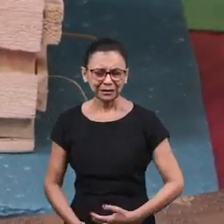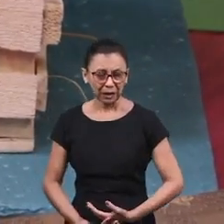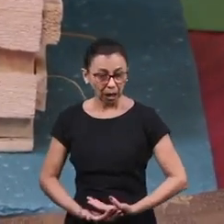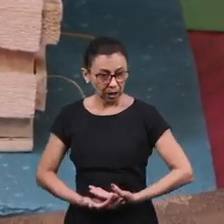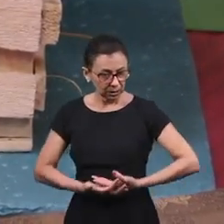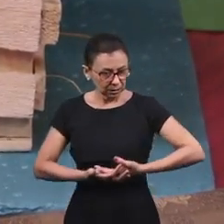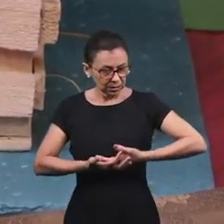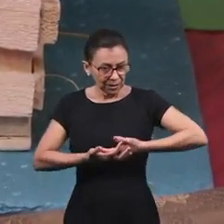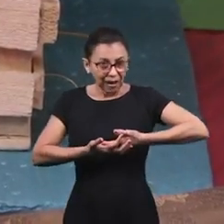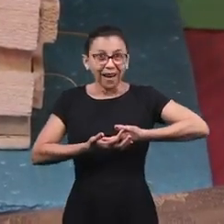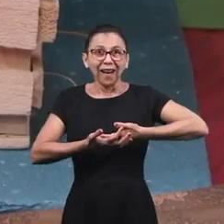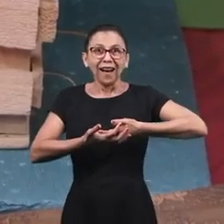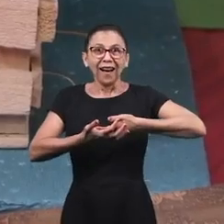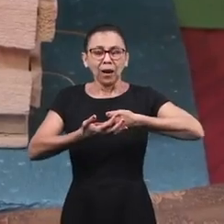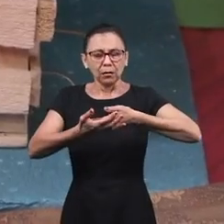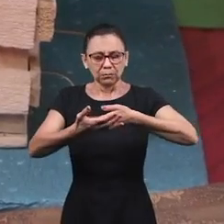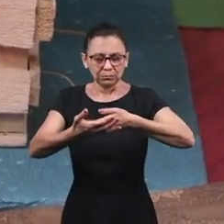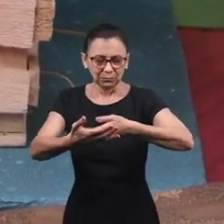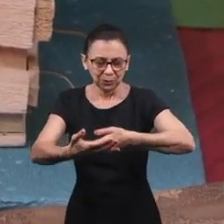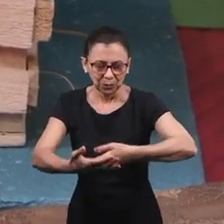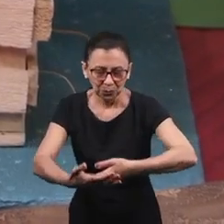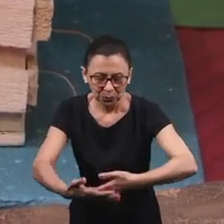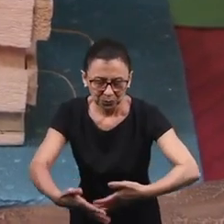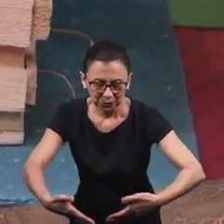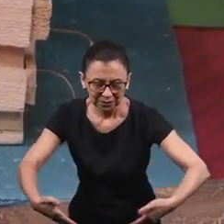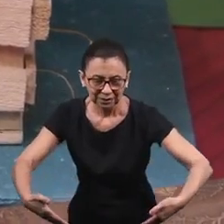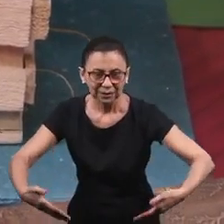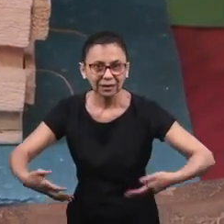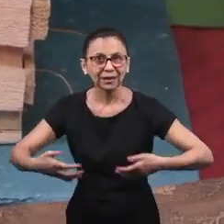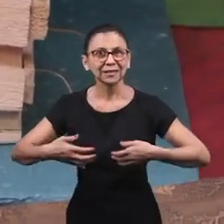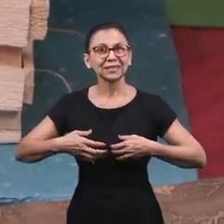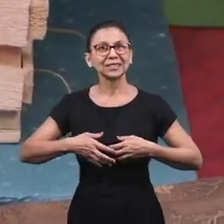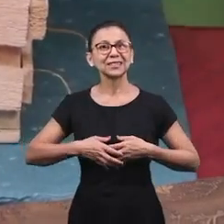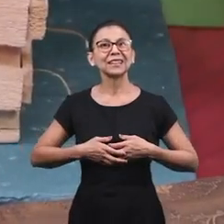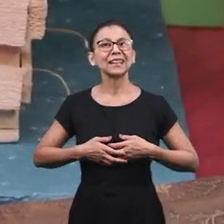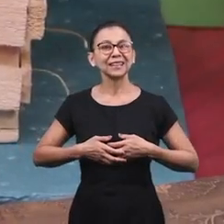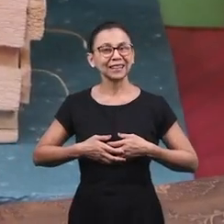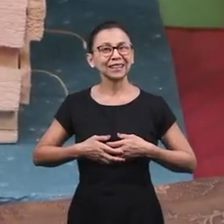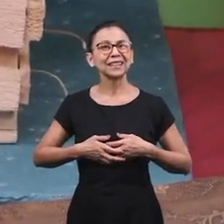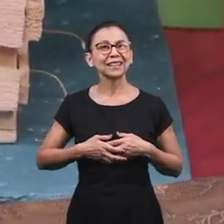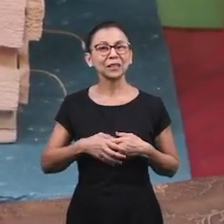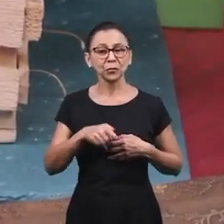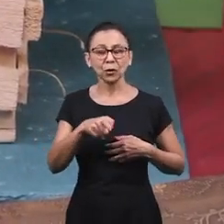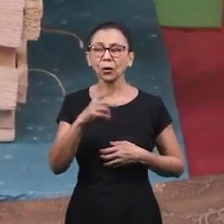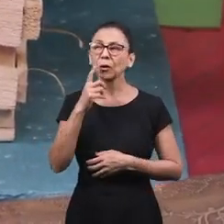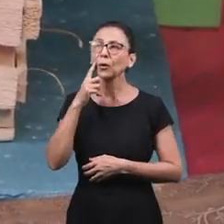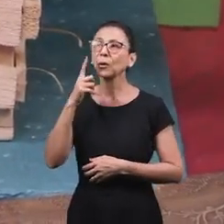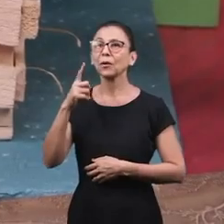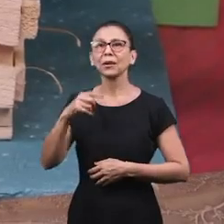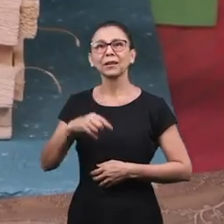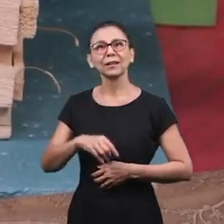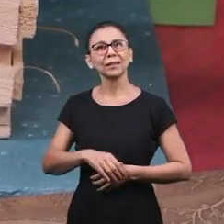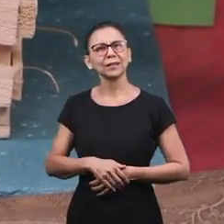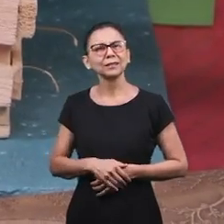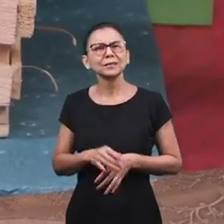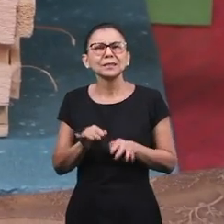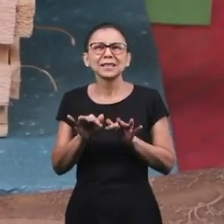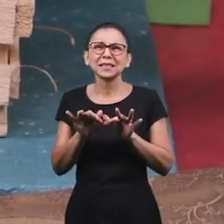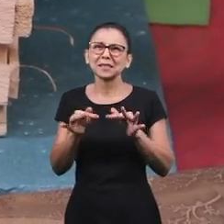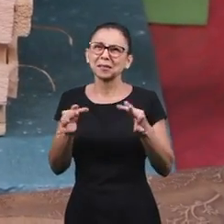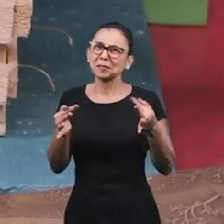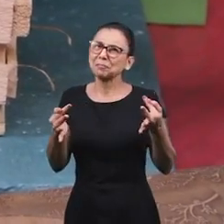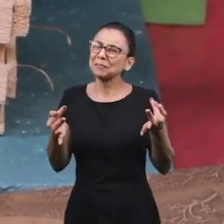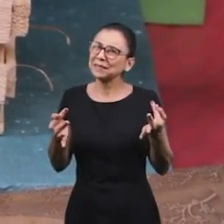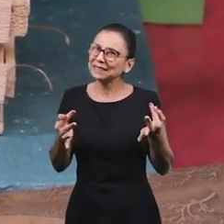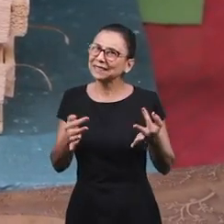manger. He was placed in a manger here. In this place here, that was a